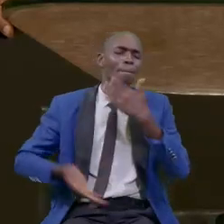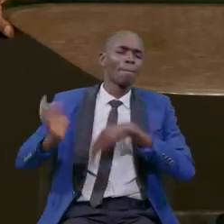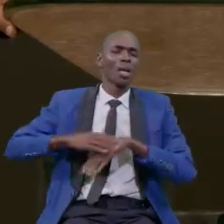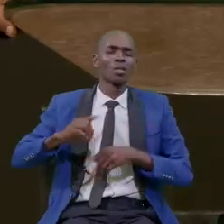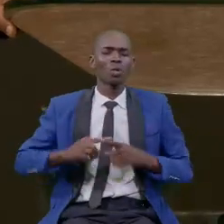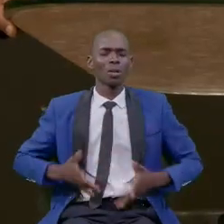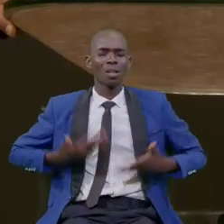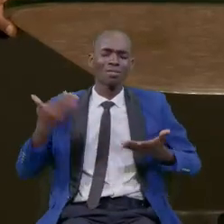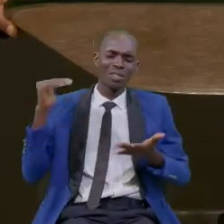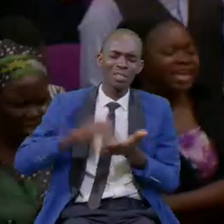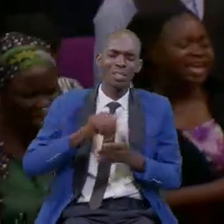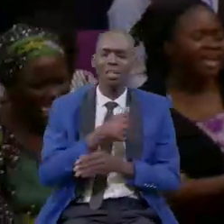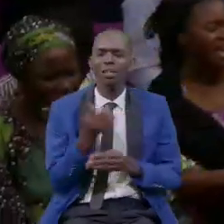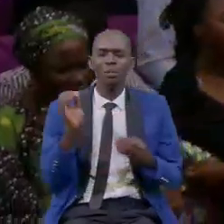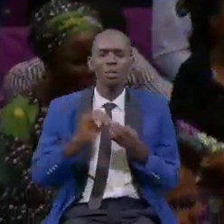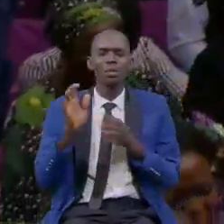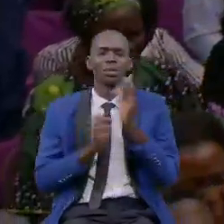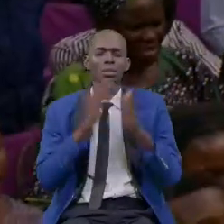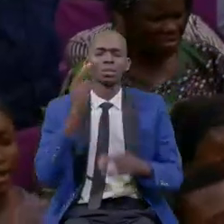anymore in Jesus' name.